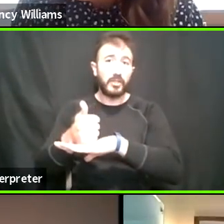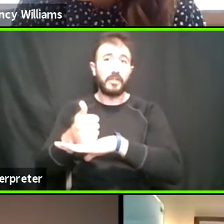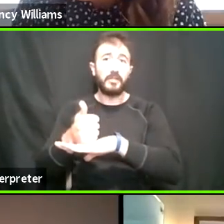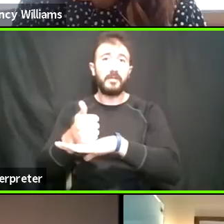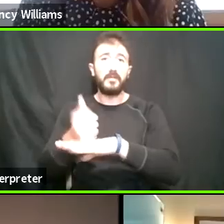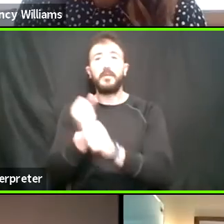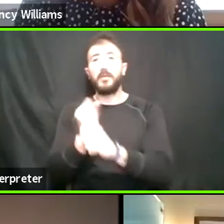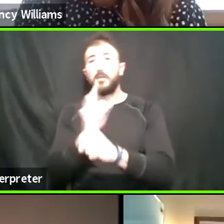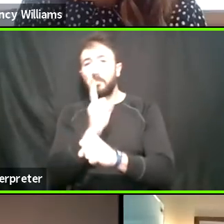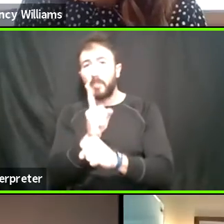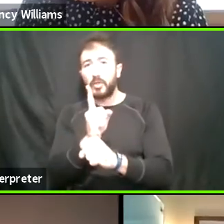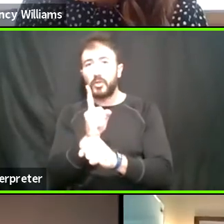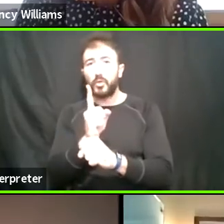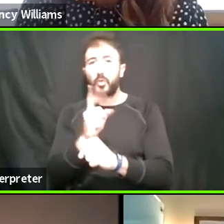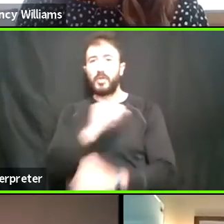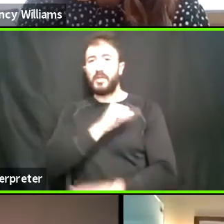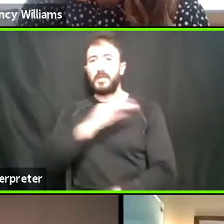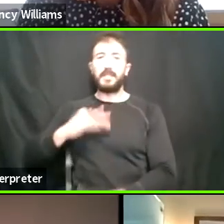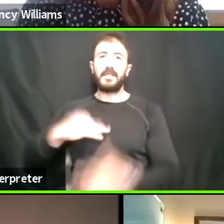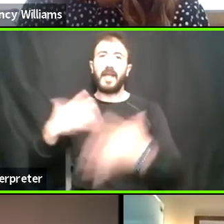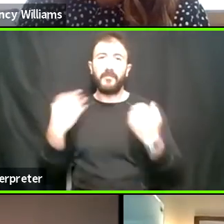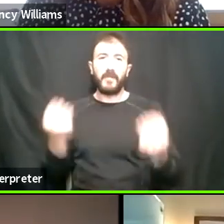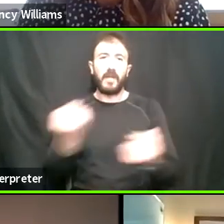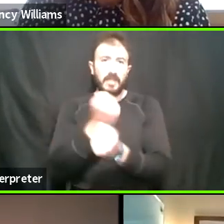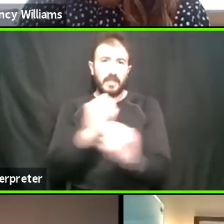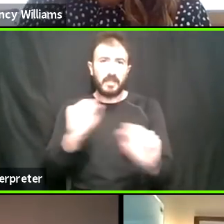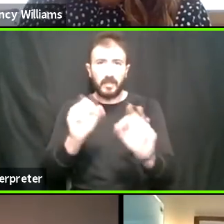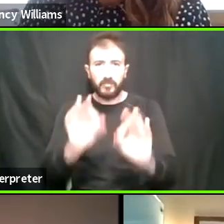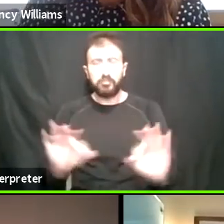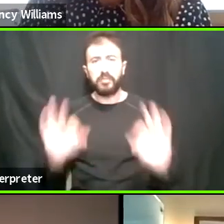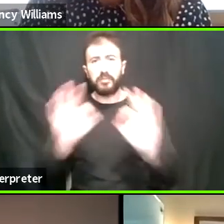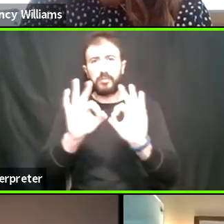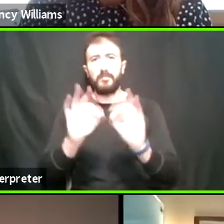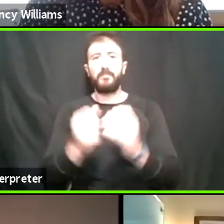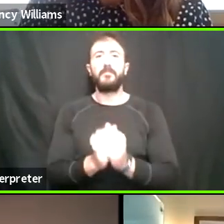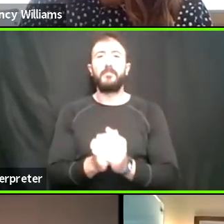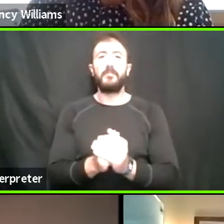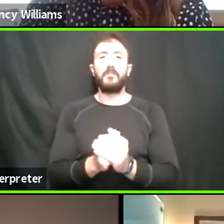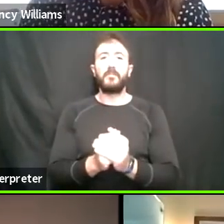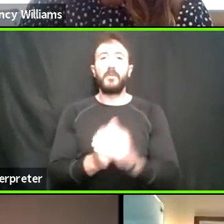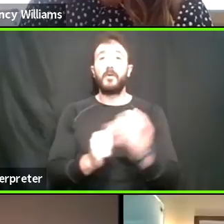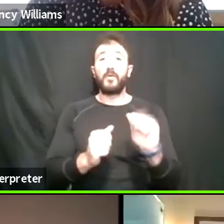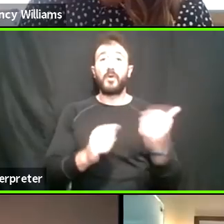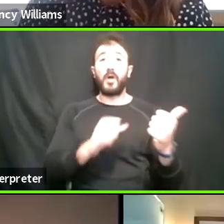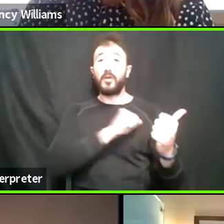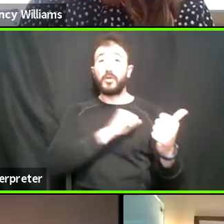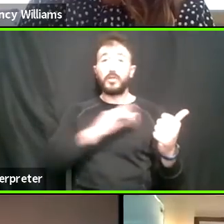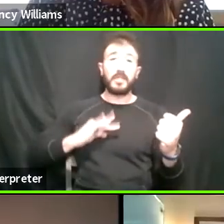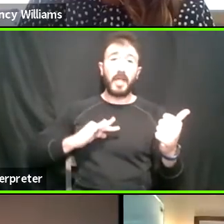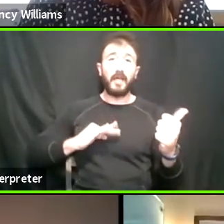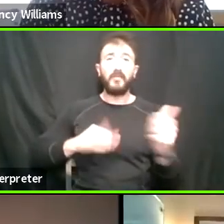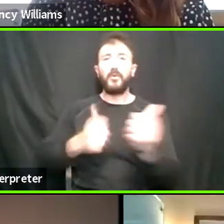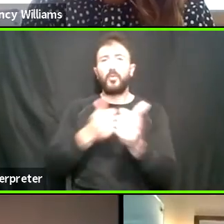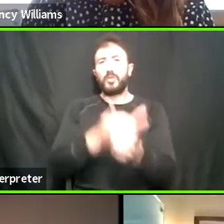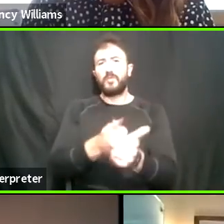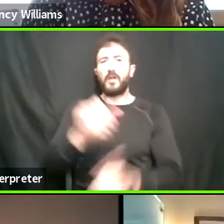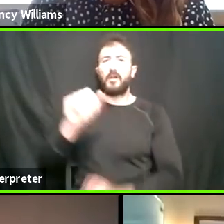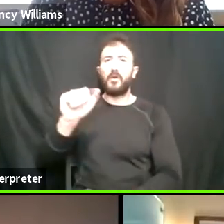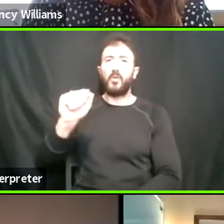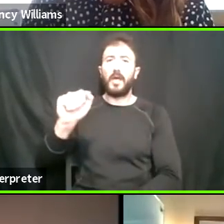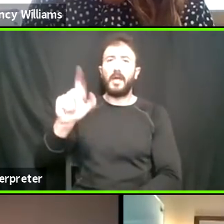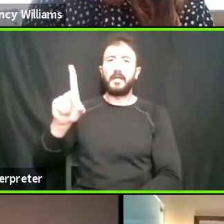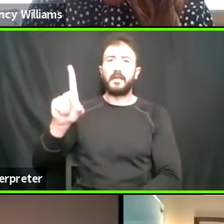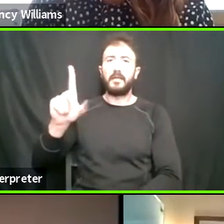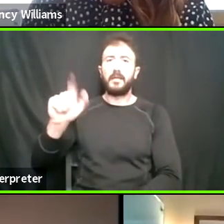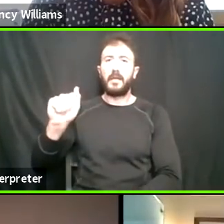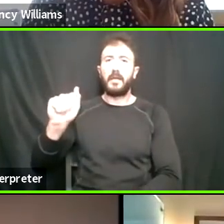safe. For other employees, we go through the normal and typical ADA process in which we get